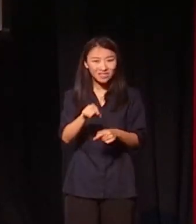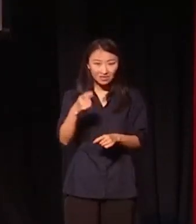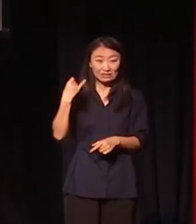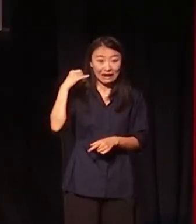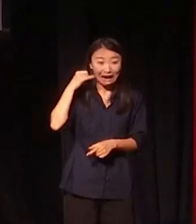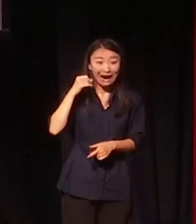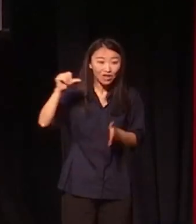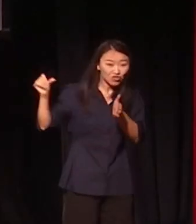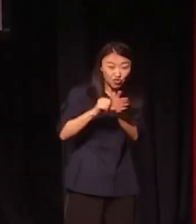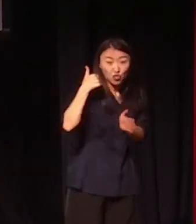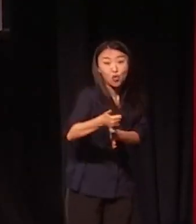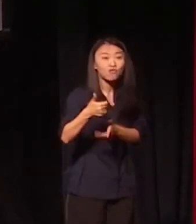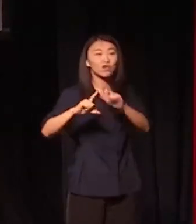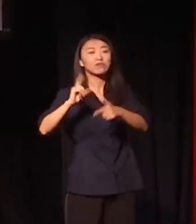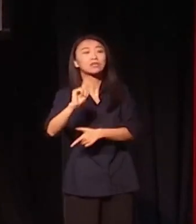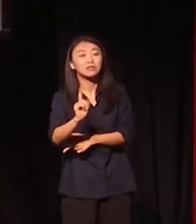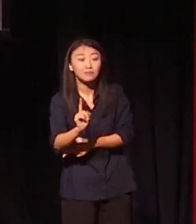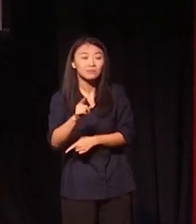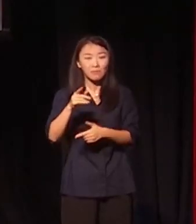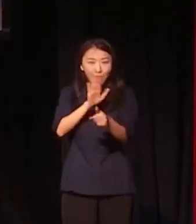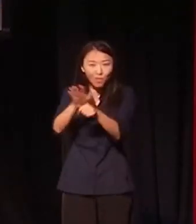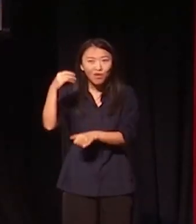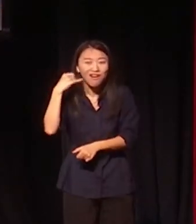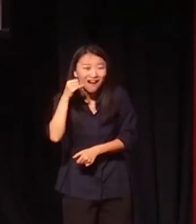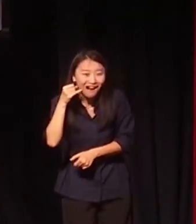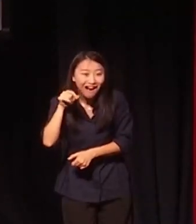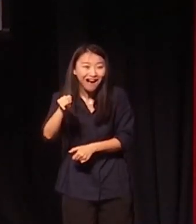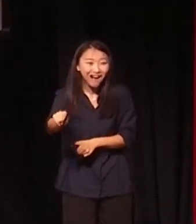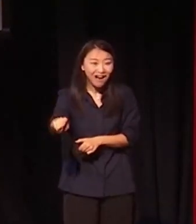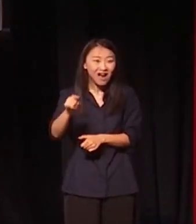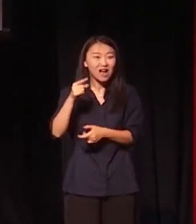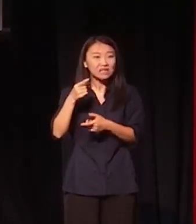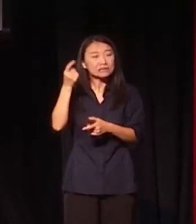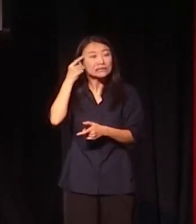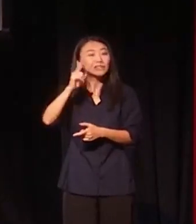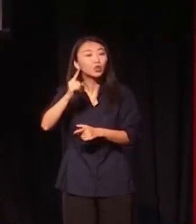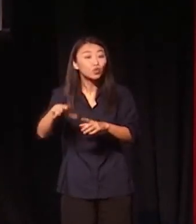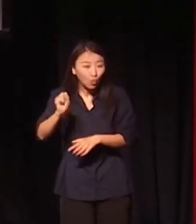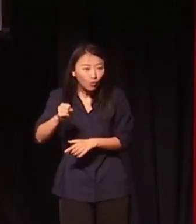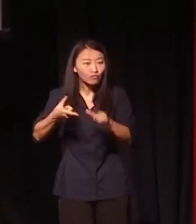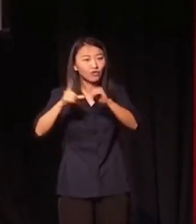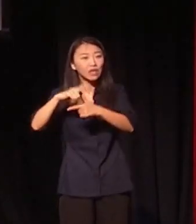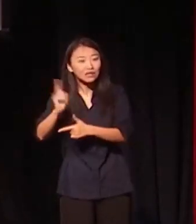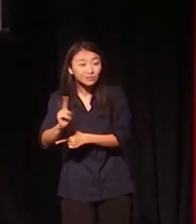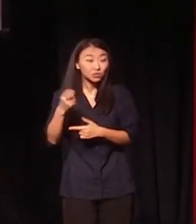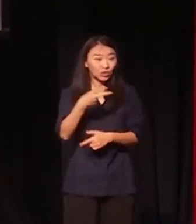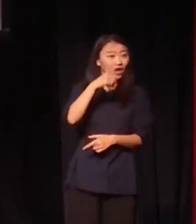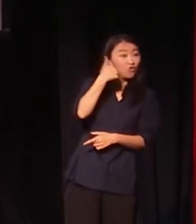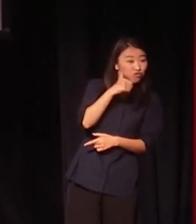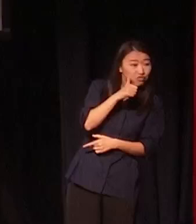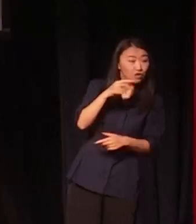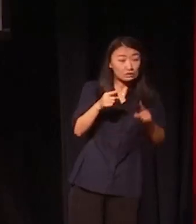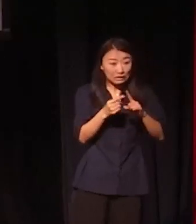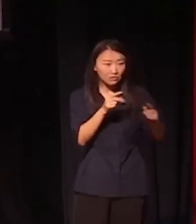to access video remote interpreting services? Do hearing people understand how to use them? What are the implications for using video remote in